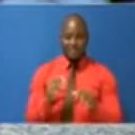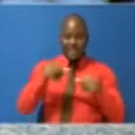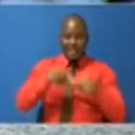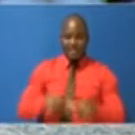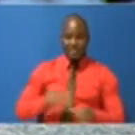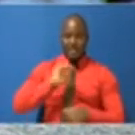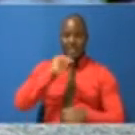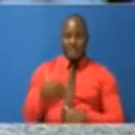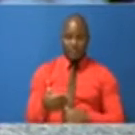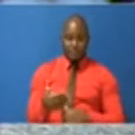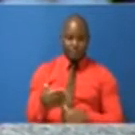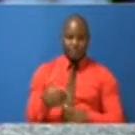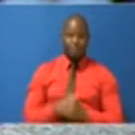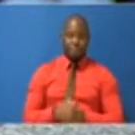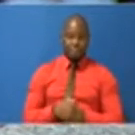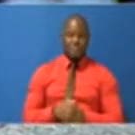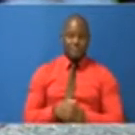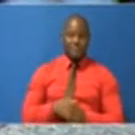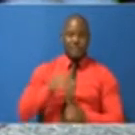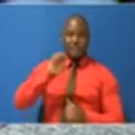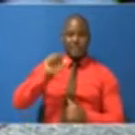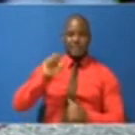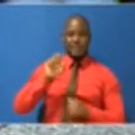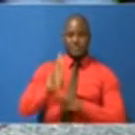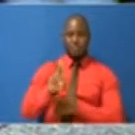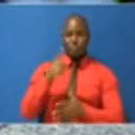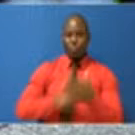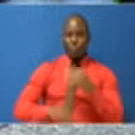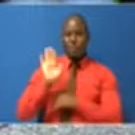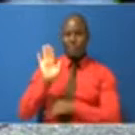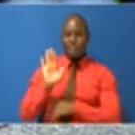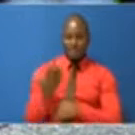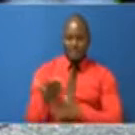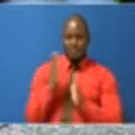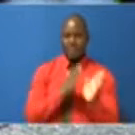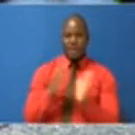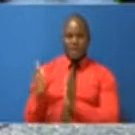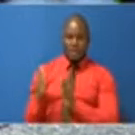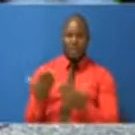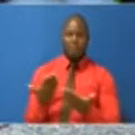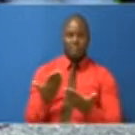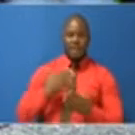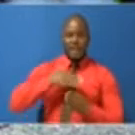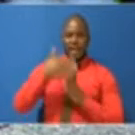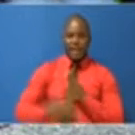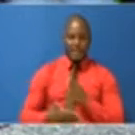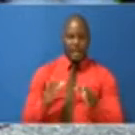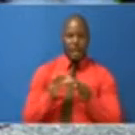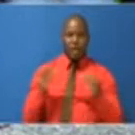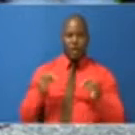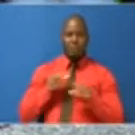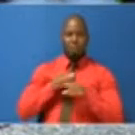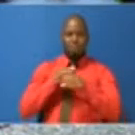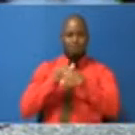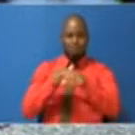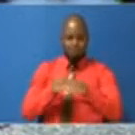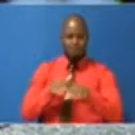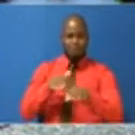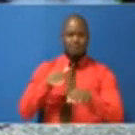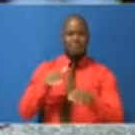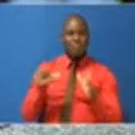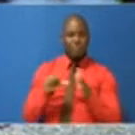in the capital um esther what is your plan to end the perennial traffic jam